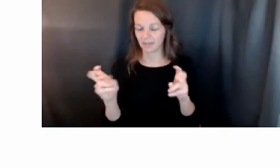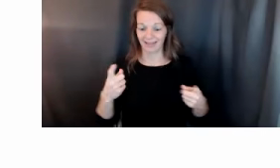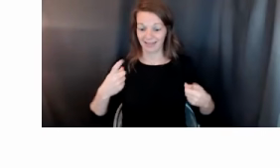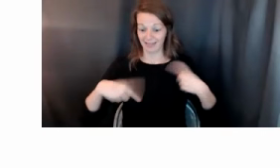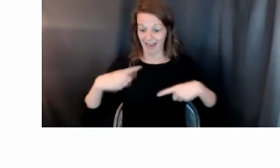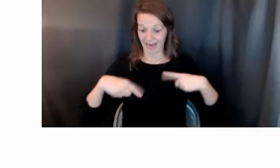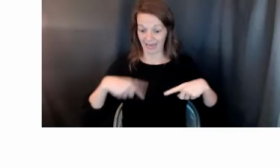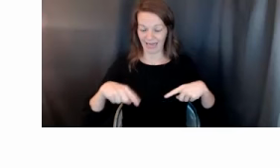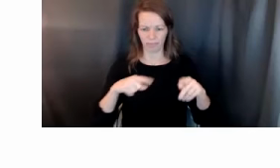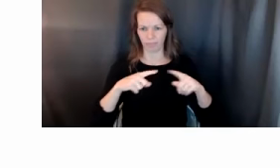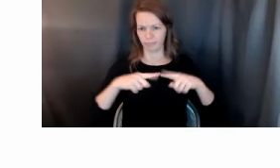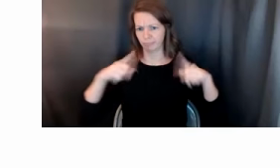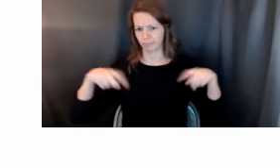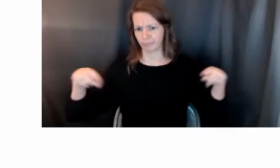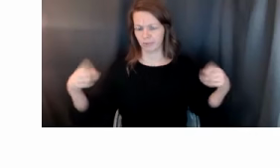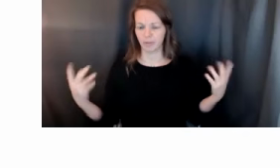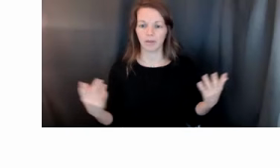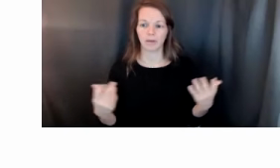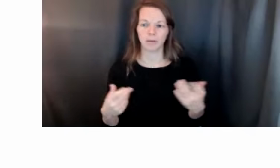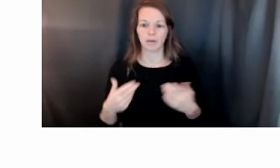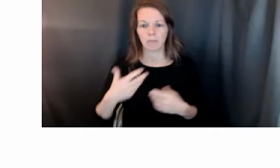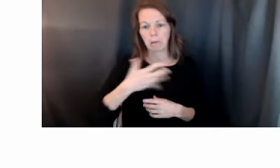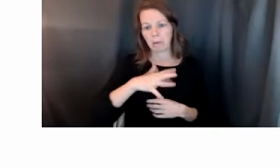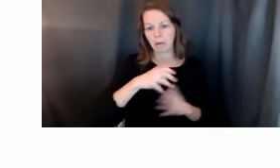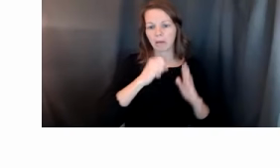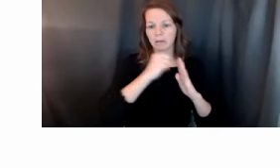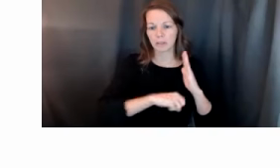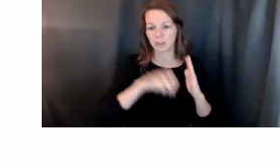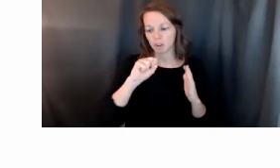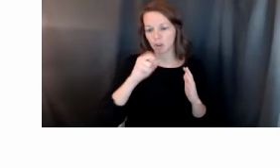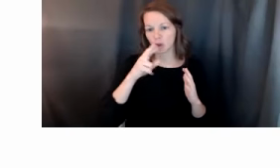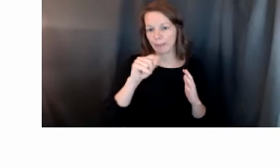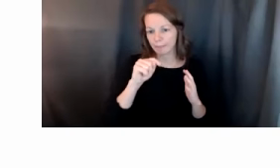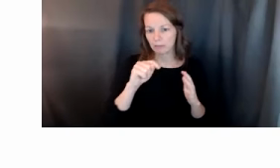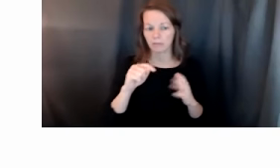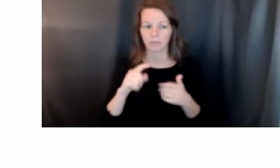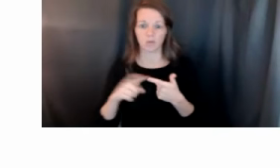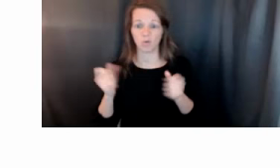in this corpus then ranges from semi-scripted to spontaneous.